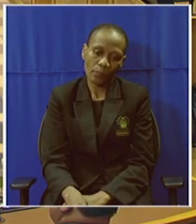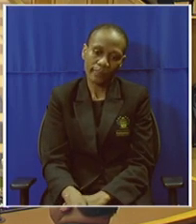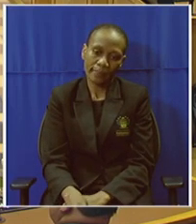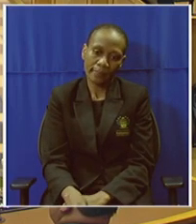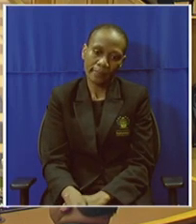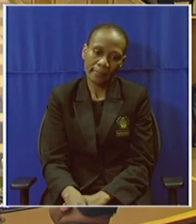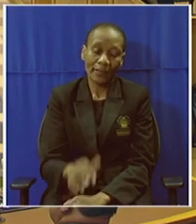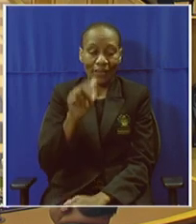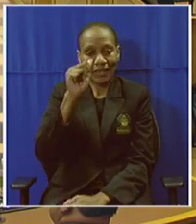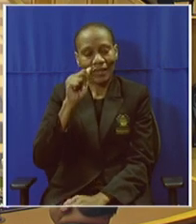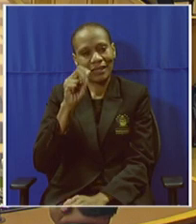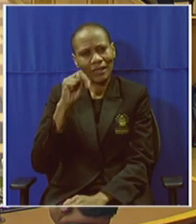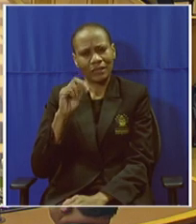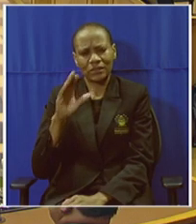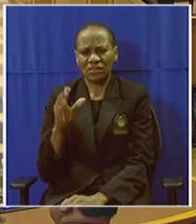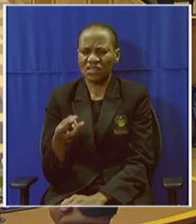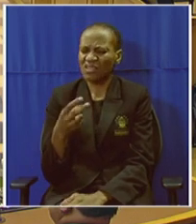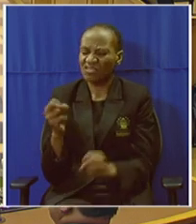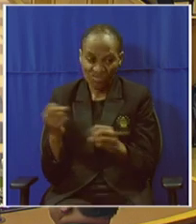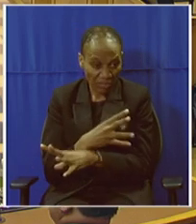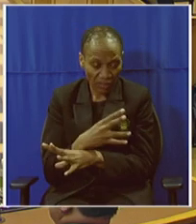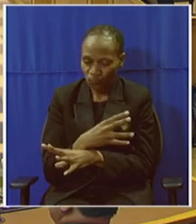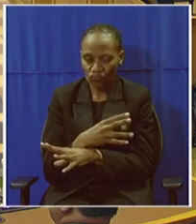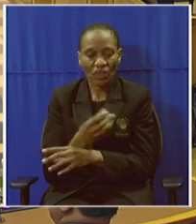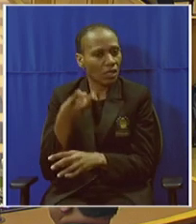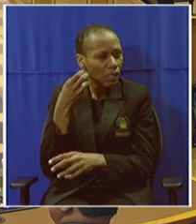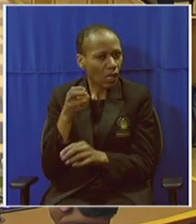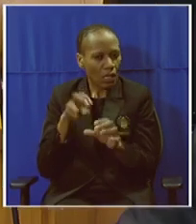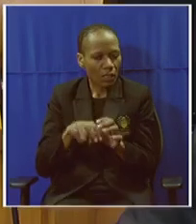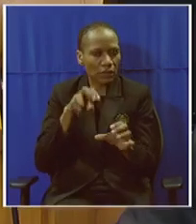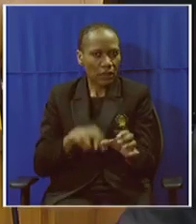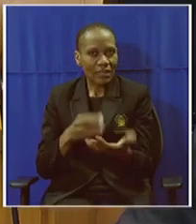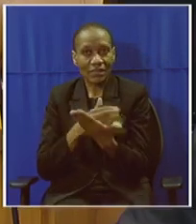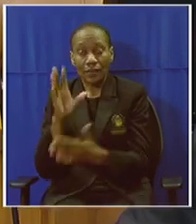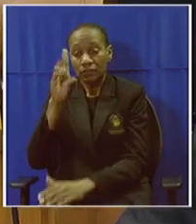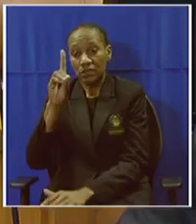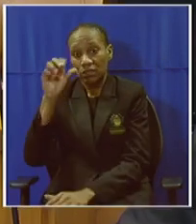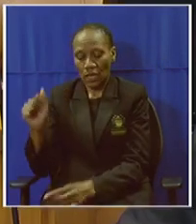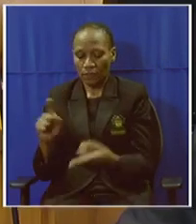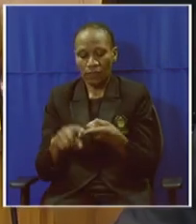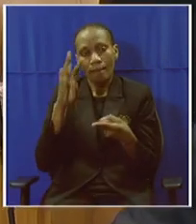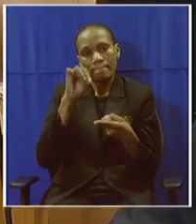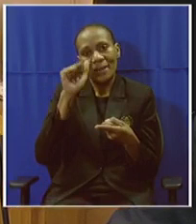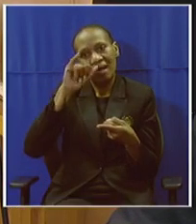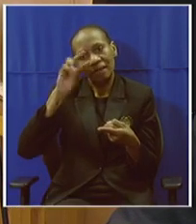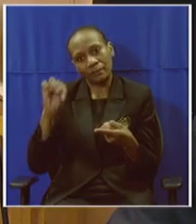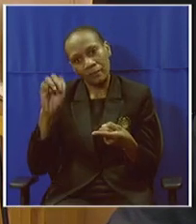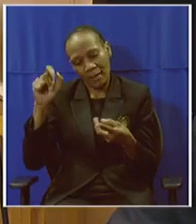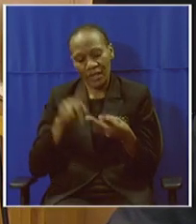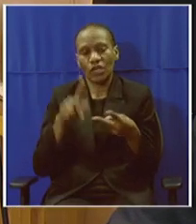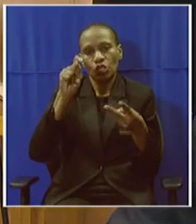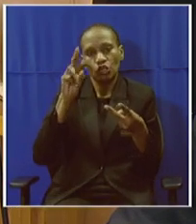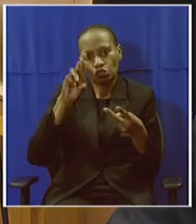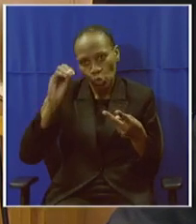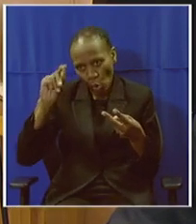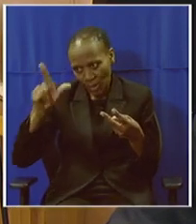The ANC is not surprised by the recent resignation of some DA leaders, mainly Mr. Musi Mamani, Athol